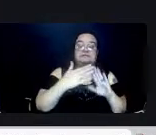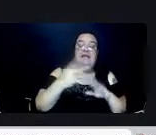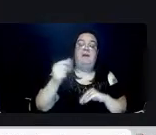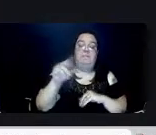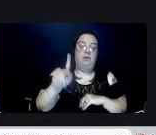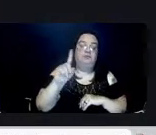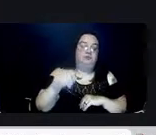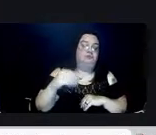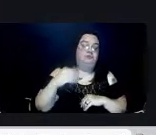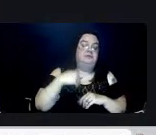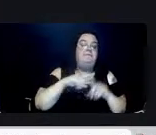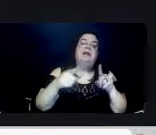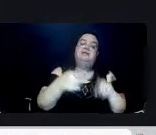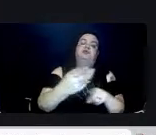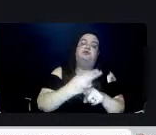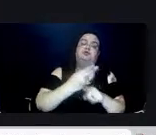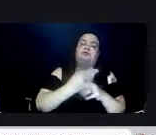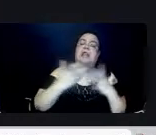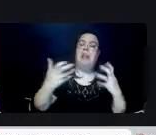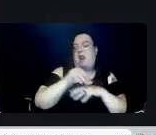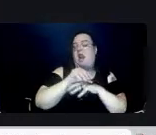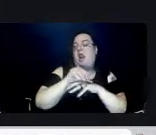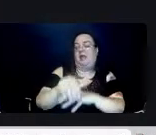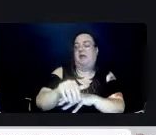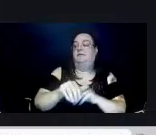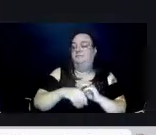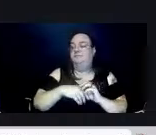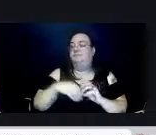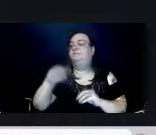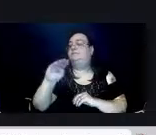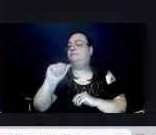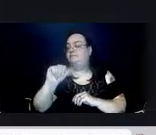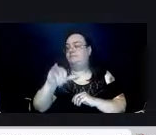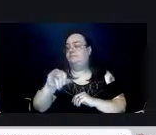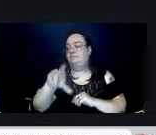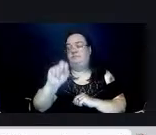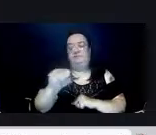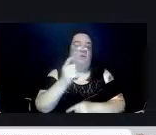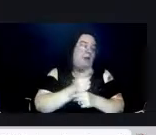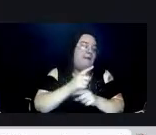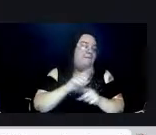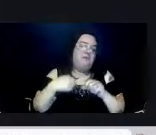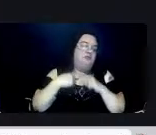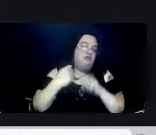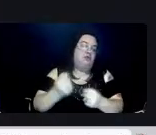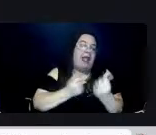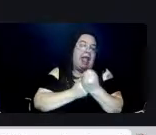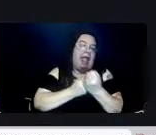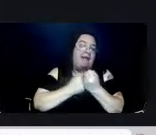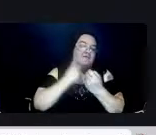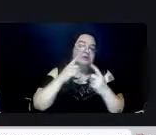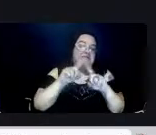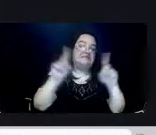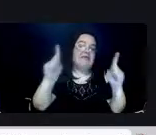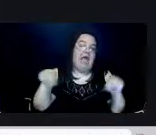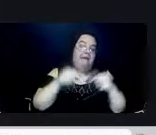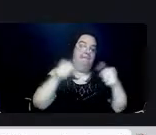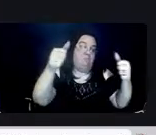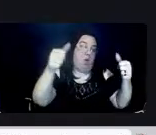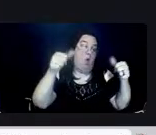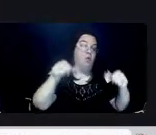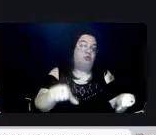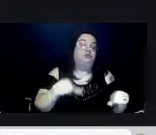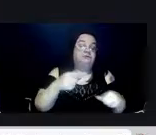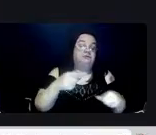night. Right. But I would I would just advocate for posting signs there that Yes, sir. would then allow